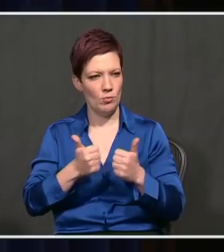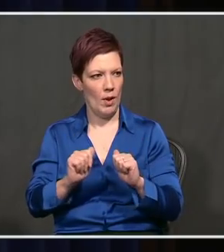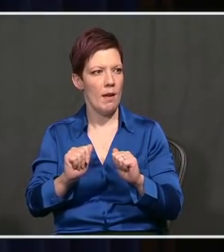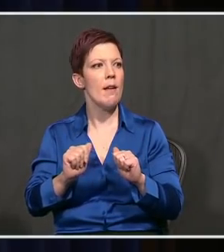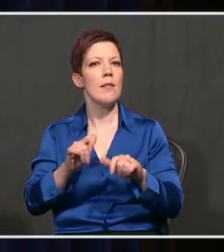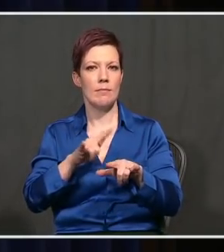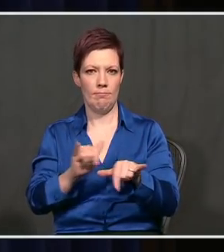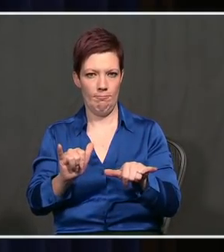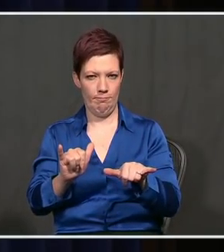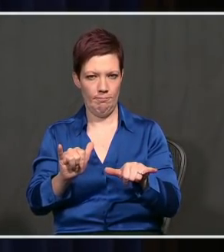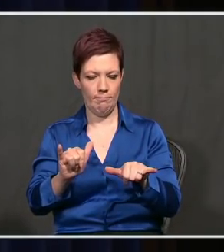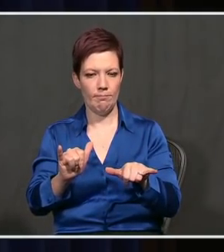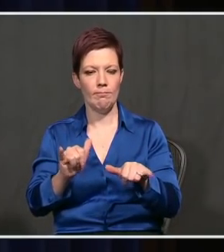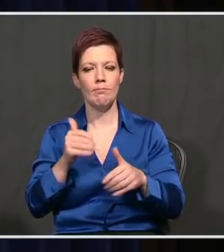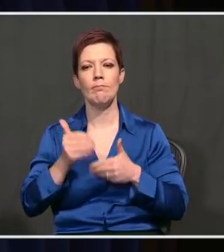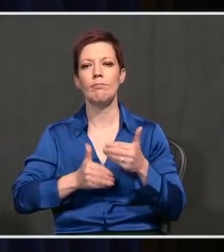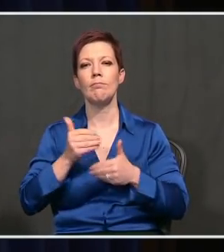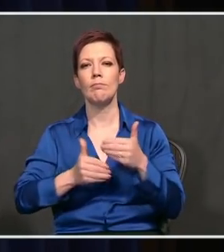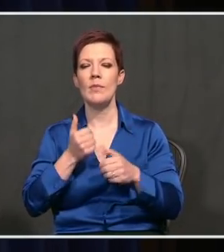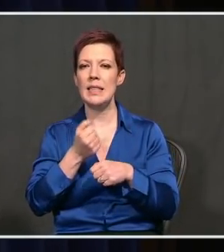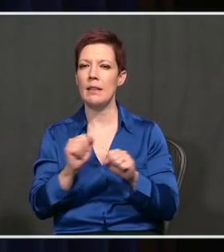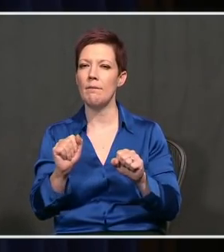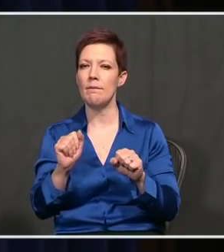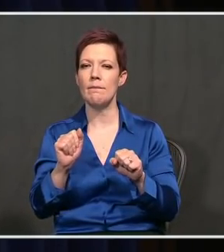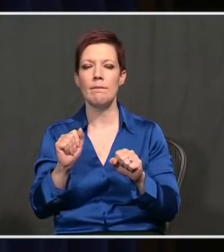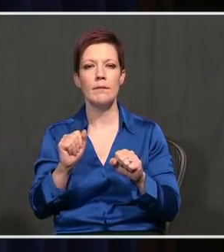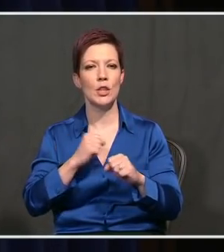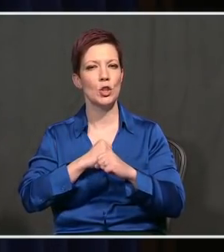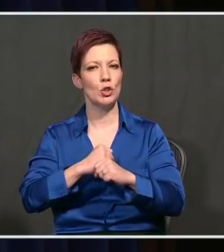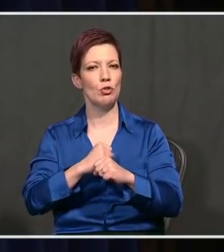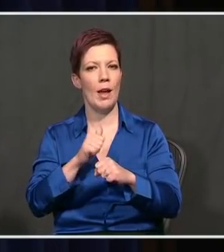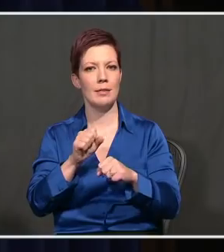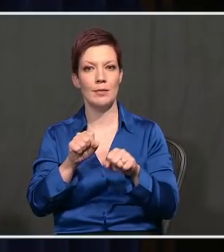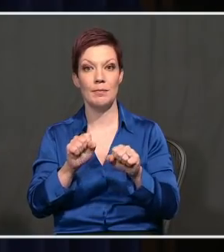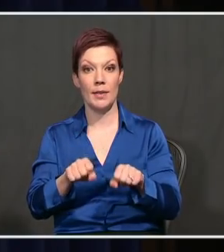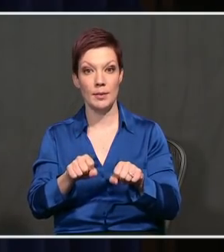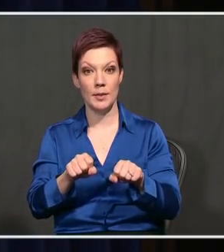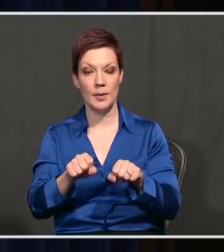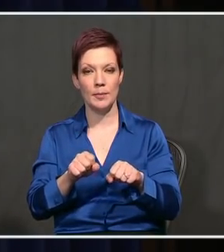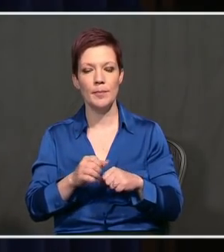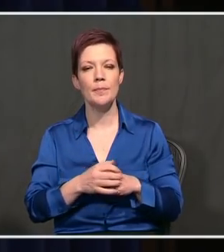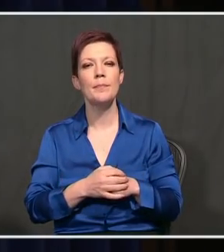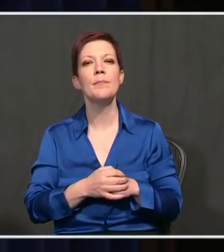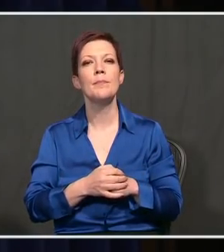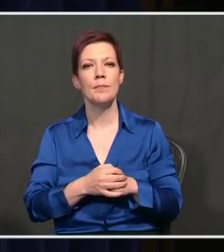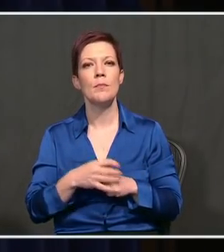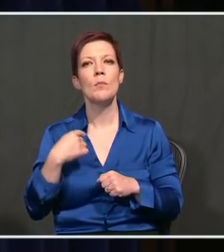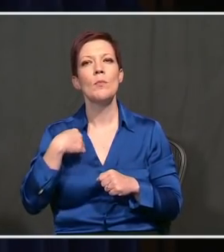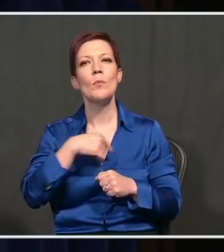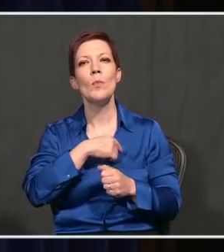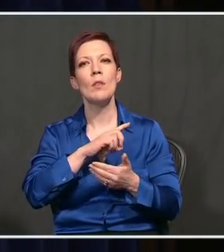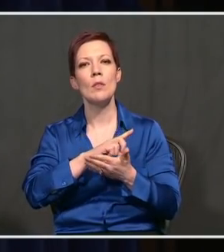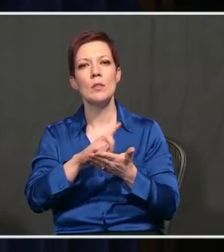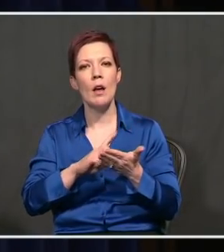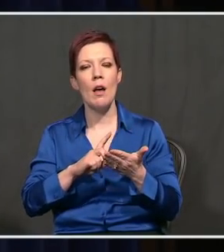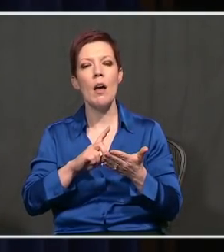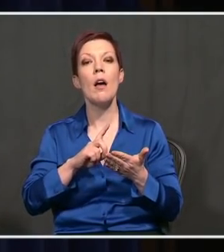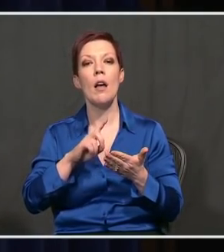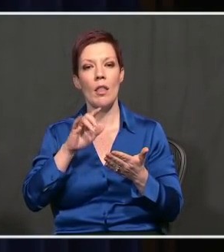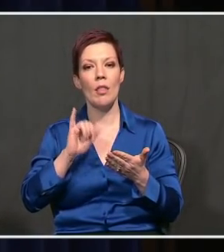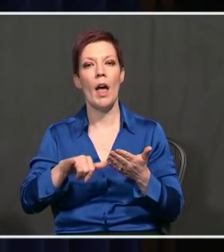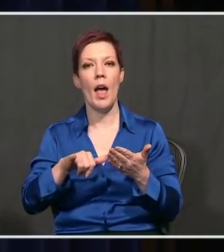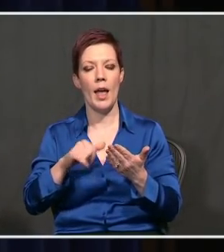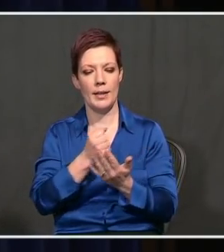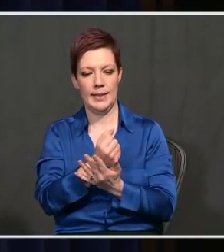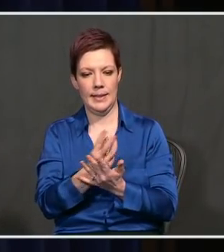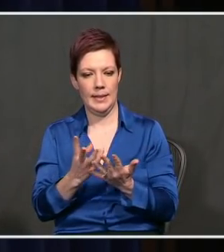as safely and as securely as possible. And we designed that portfolio by